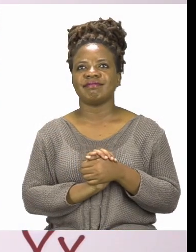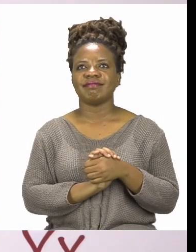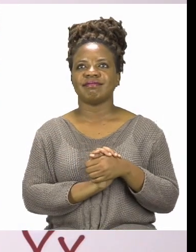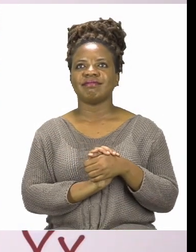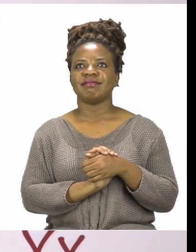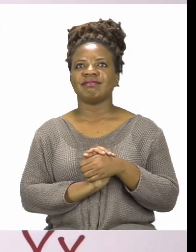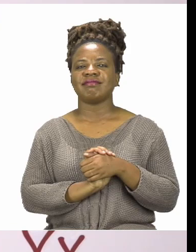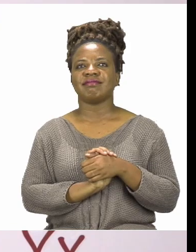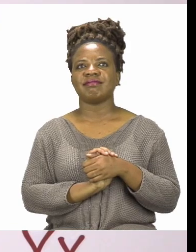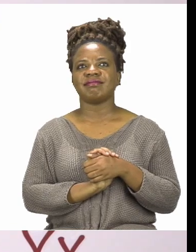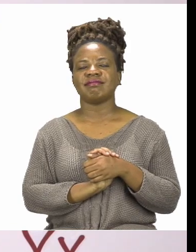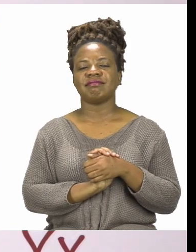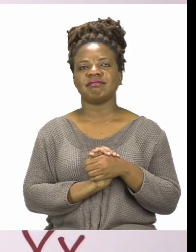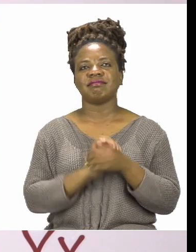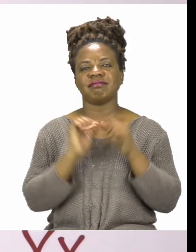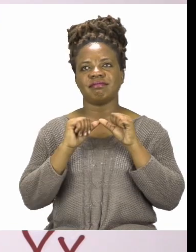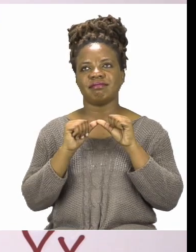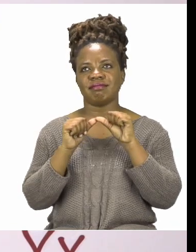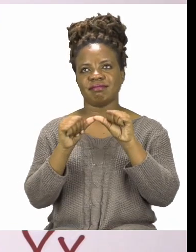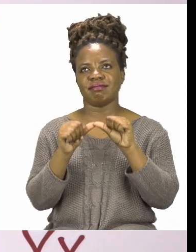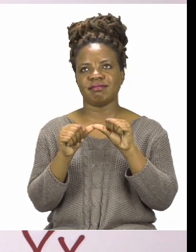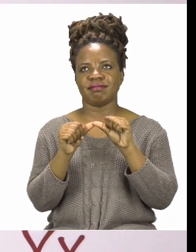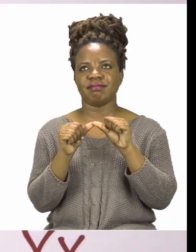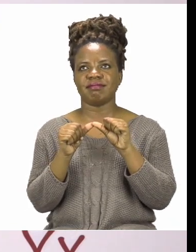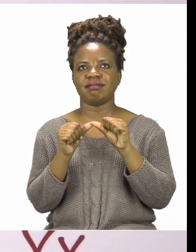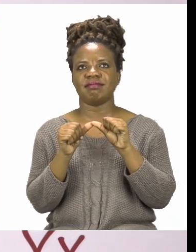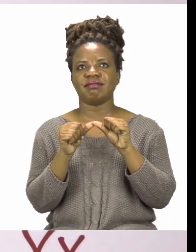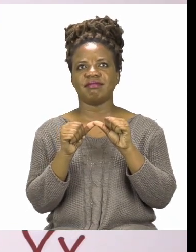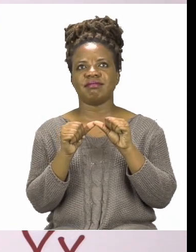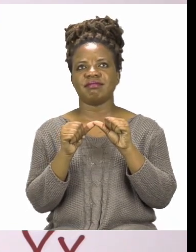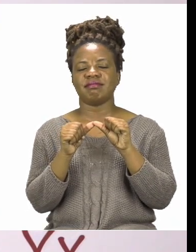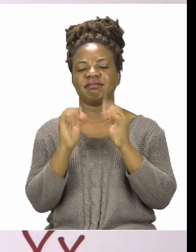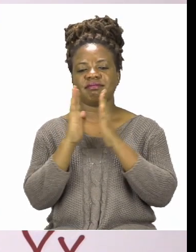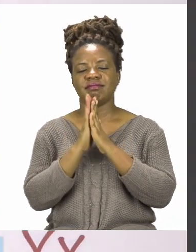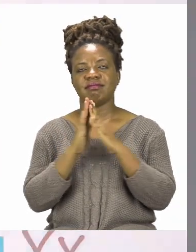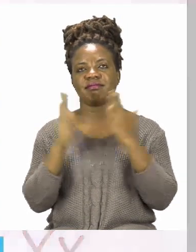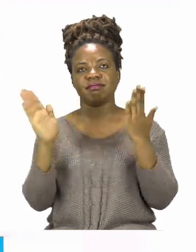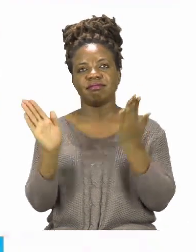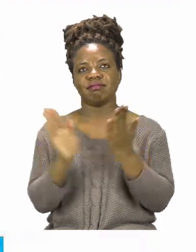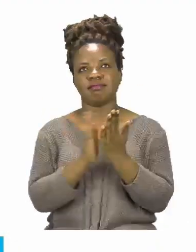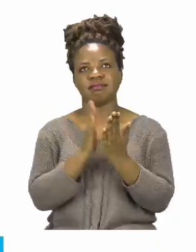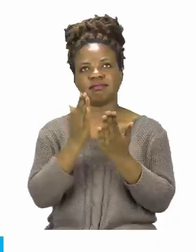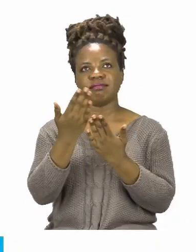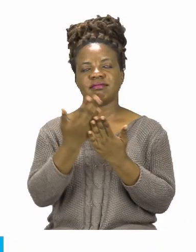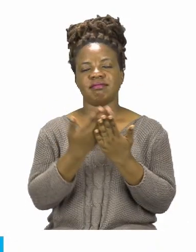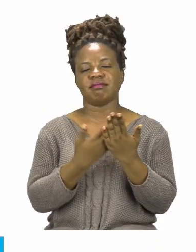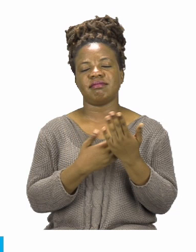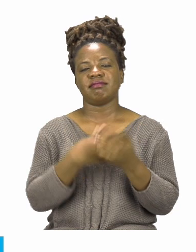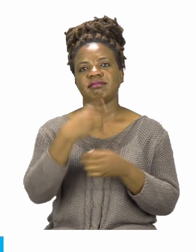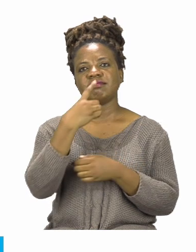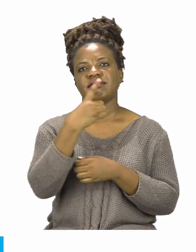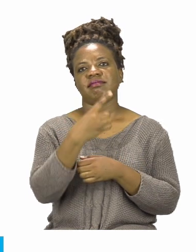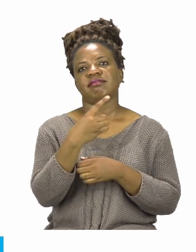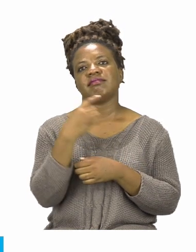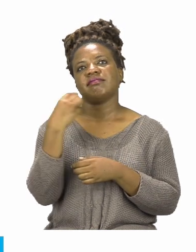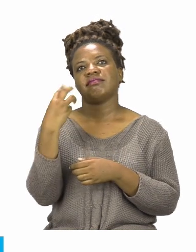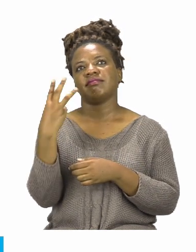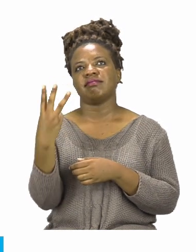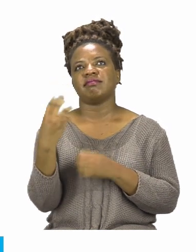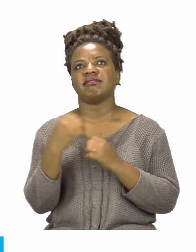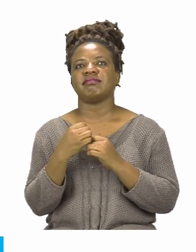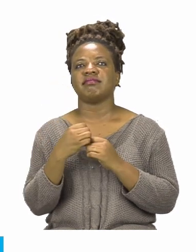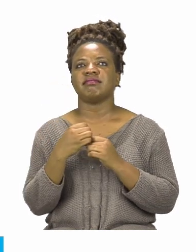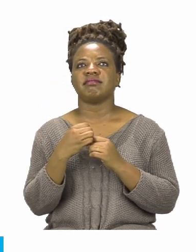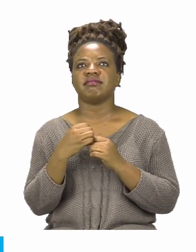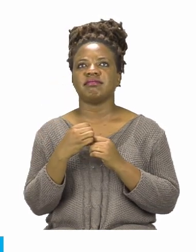For our lesson, boys and girls, now we are going to go to page 13. On page 13, we are doing